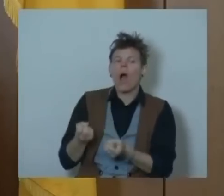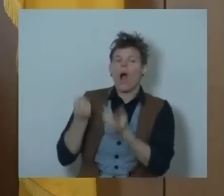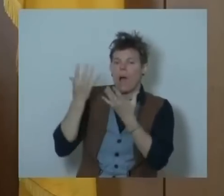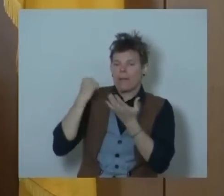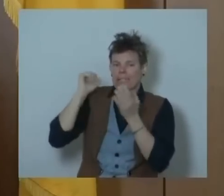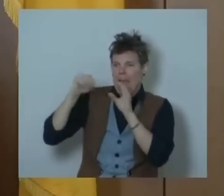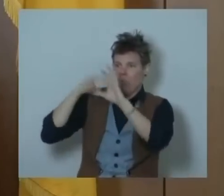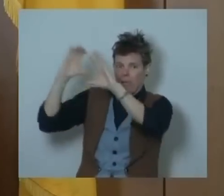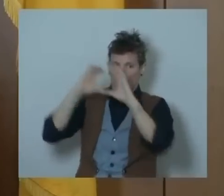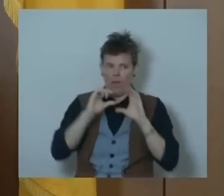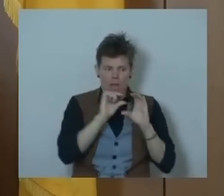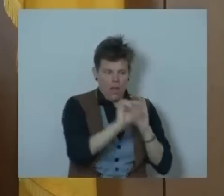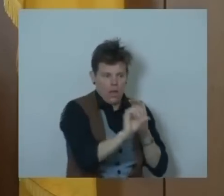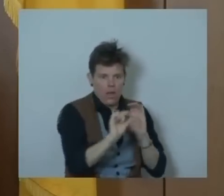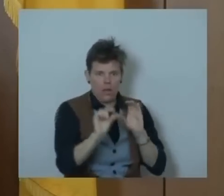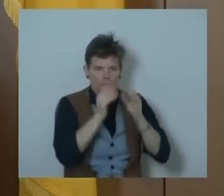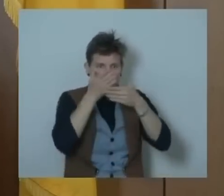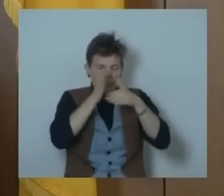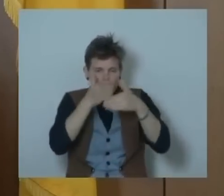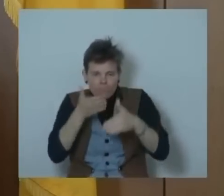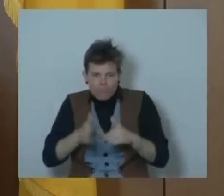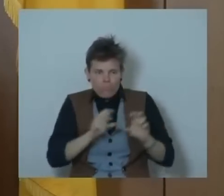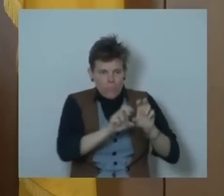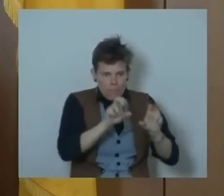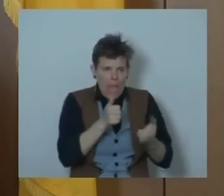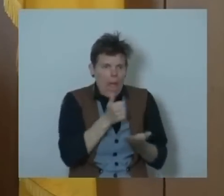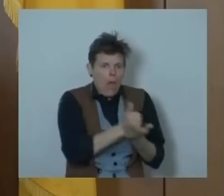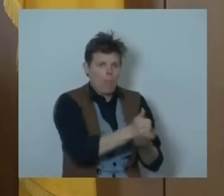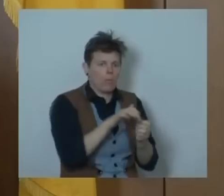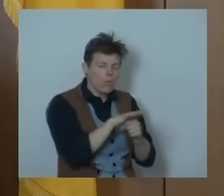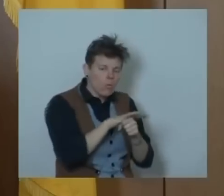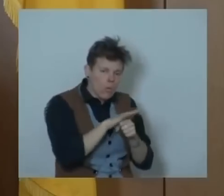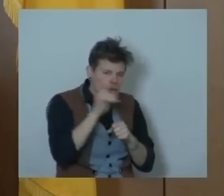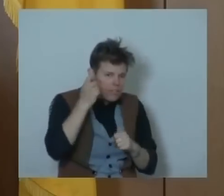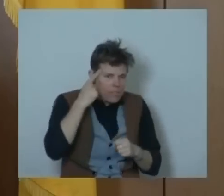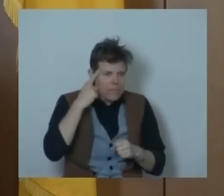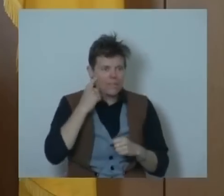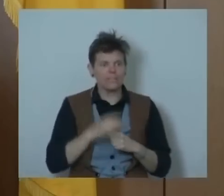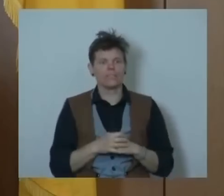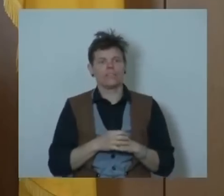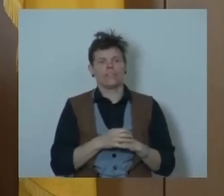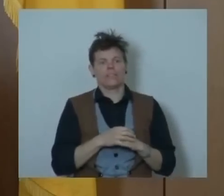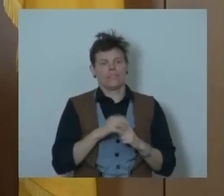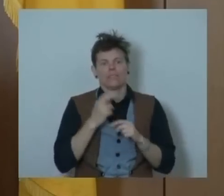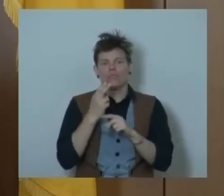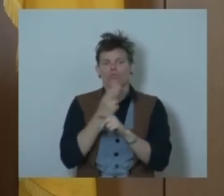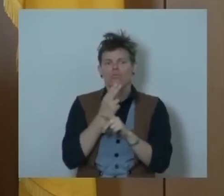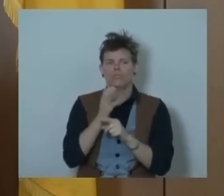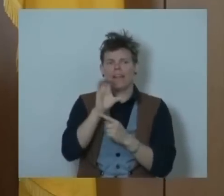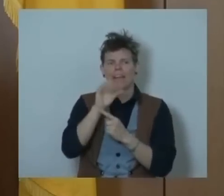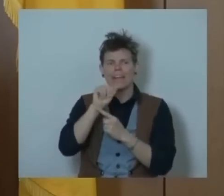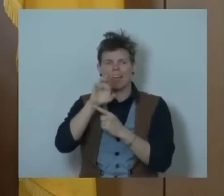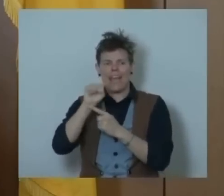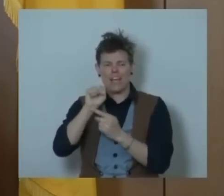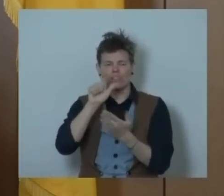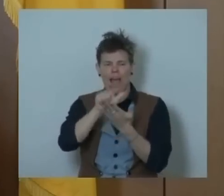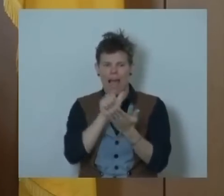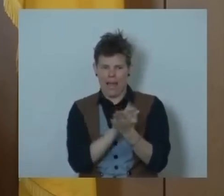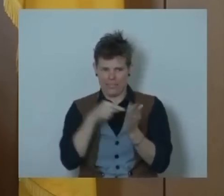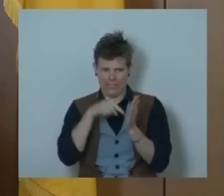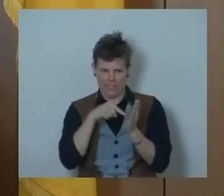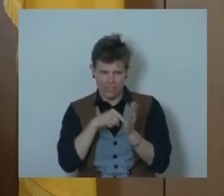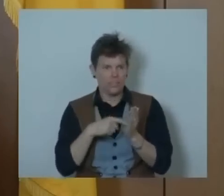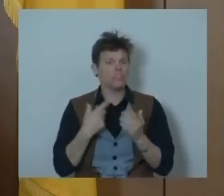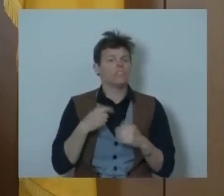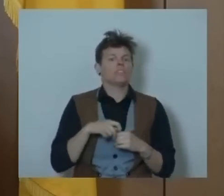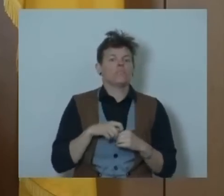can use their money for in the CARES Act, and of course more stimulus packages are coming through Congress, and we expect